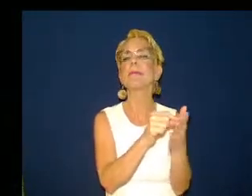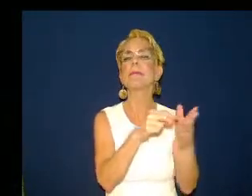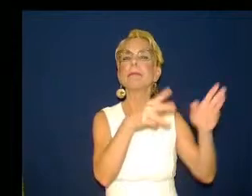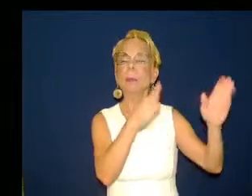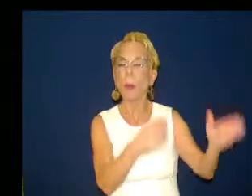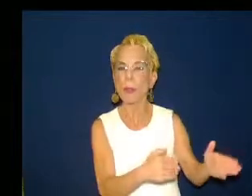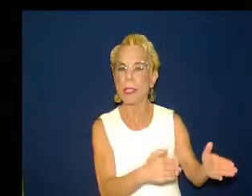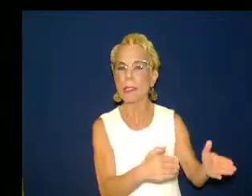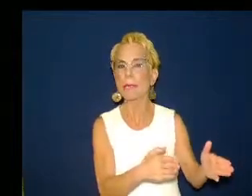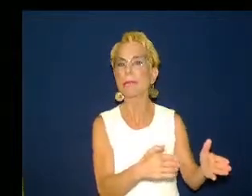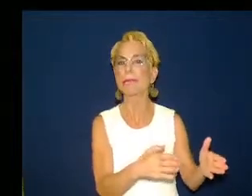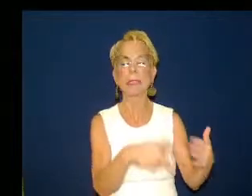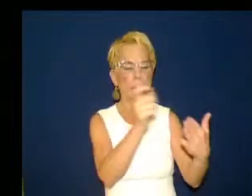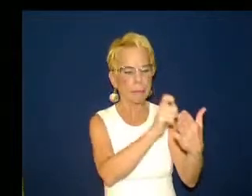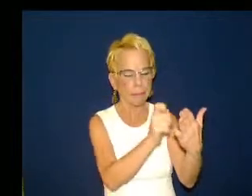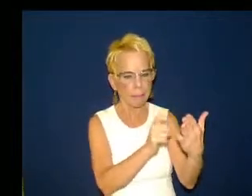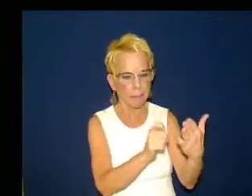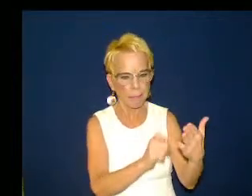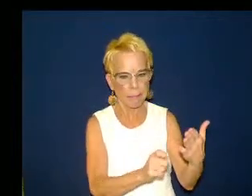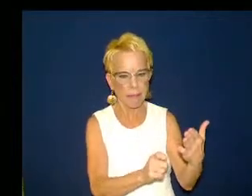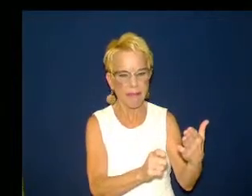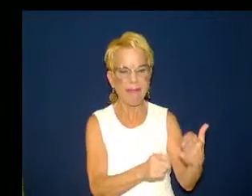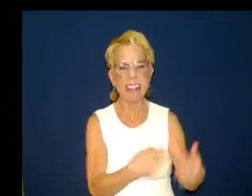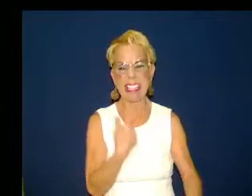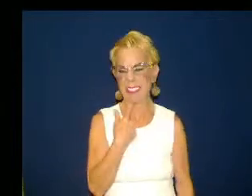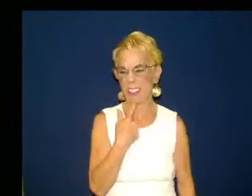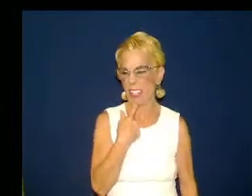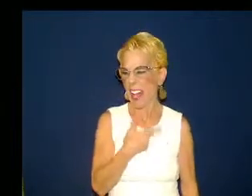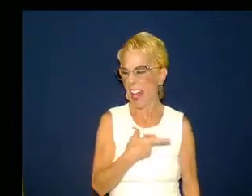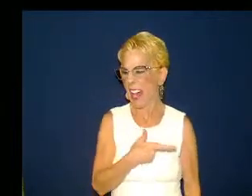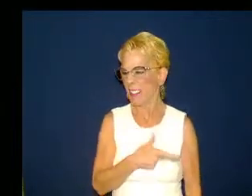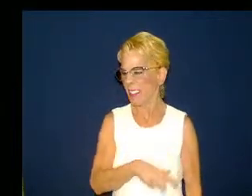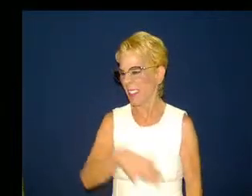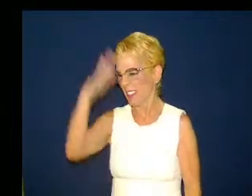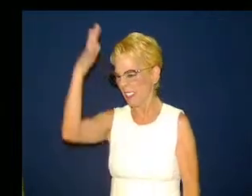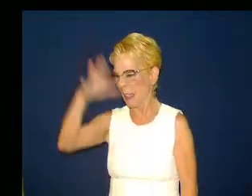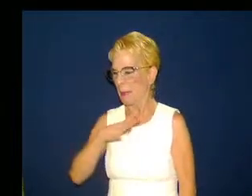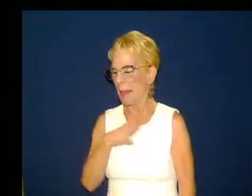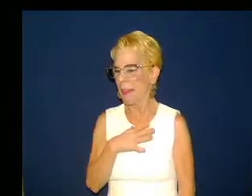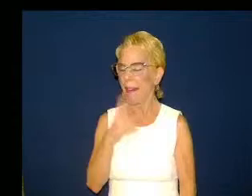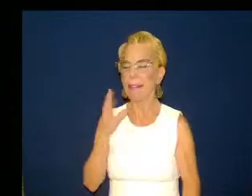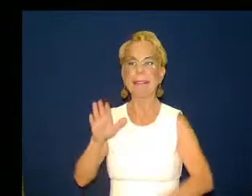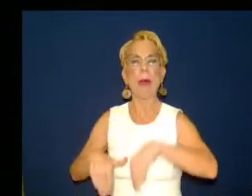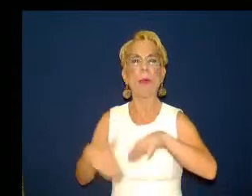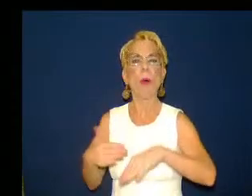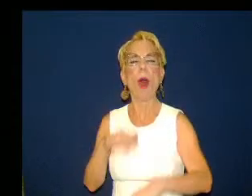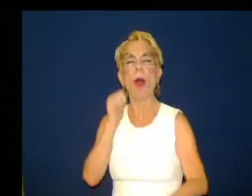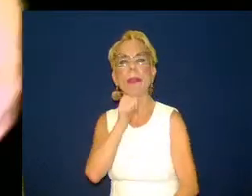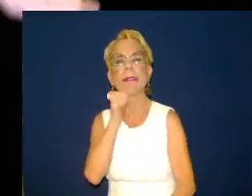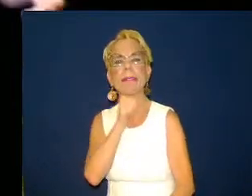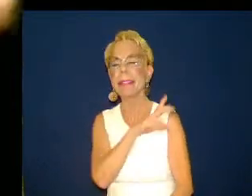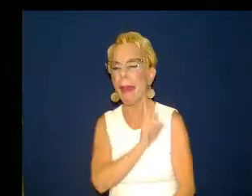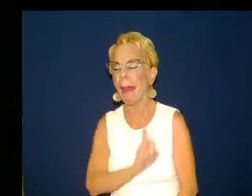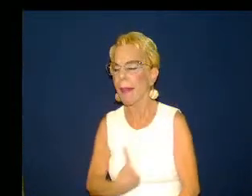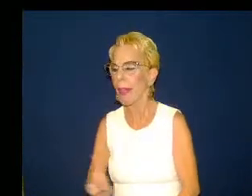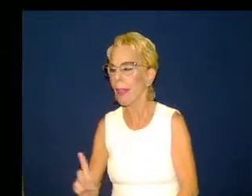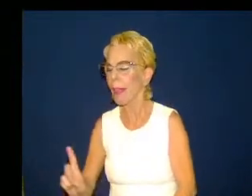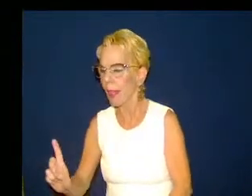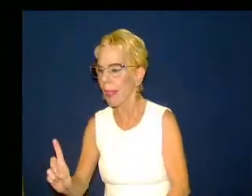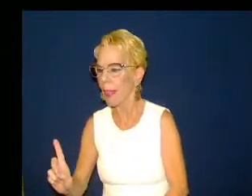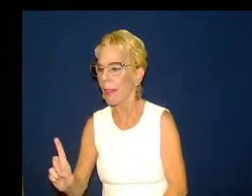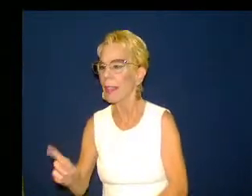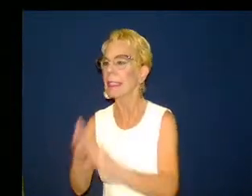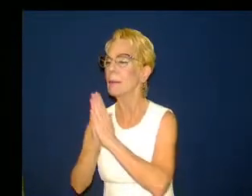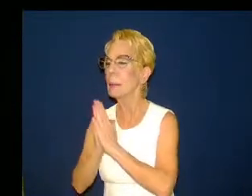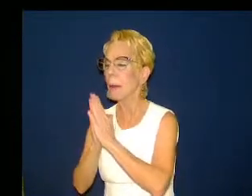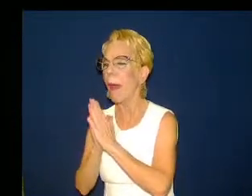come every day to this wall. How long have you done that? And by the way, what are you praying for?" So the old man replied, he said,